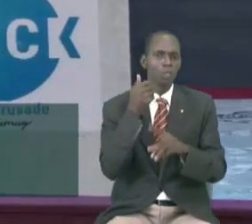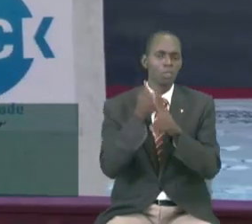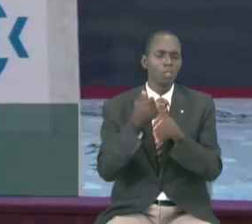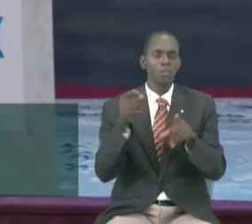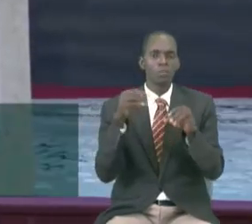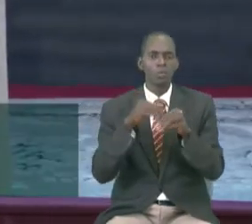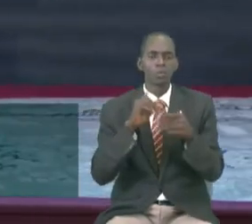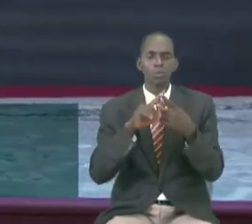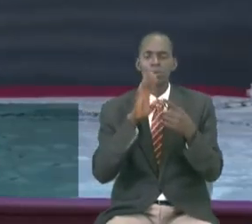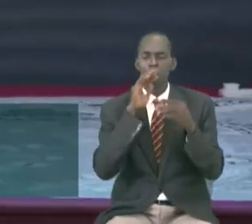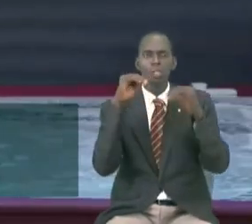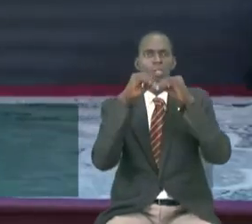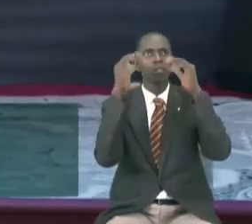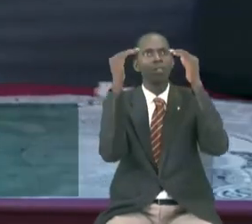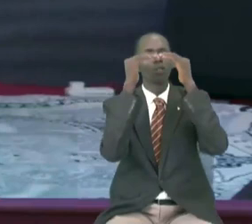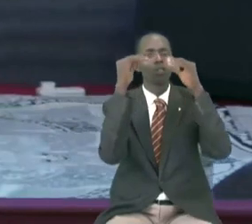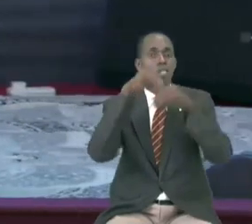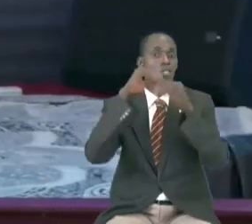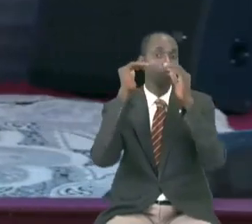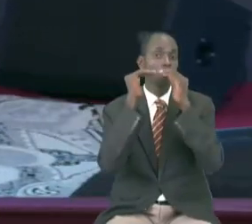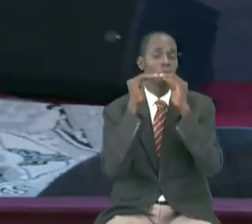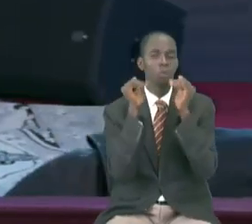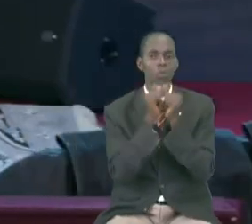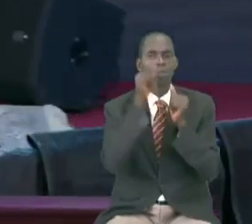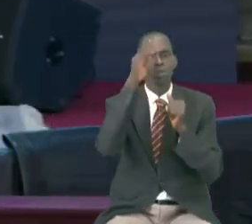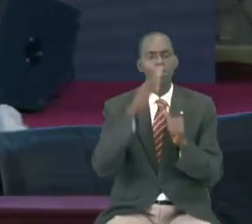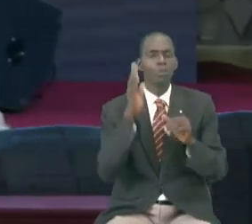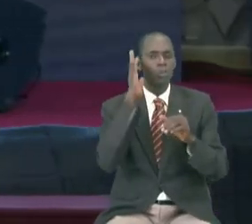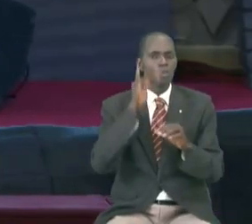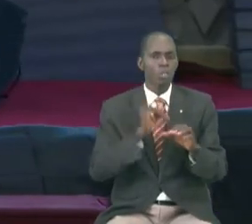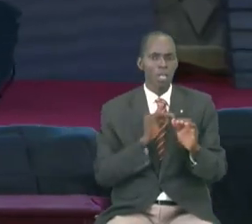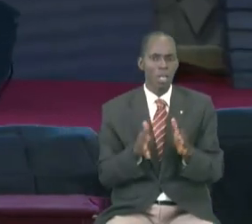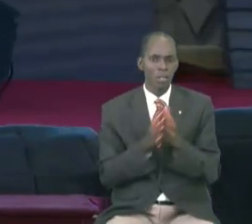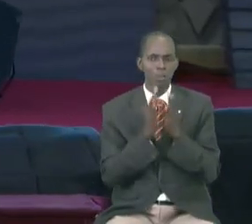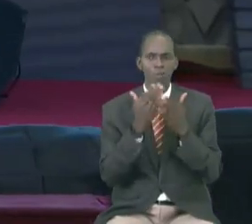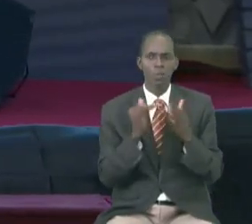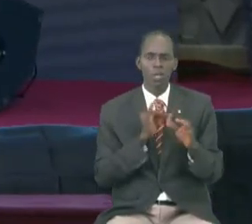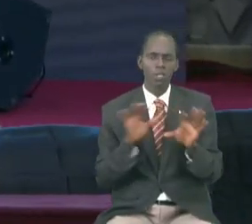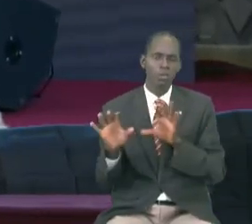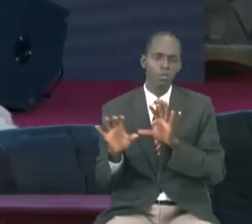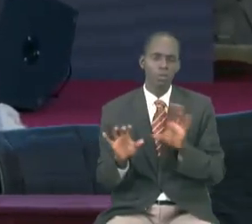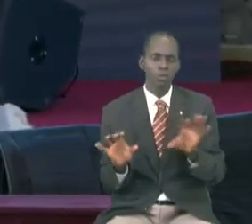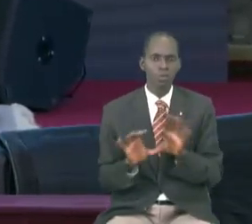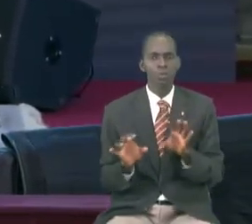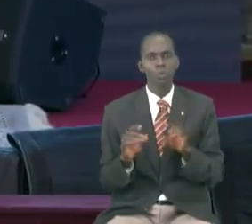I spare Nineveh, that great city wherein are more than